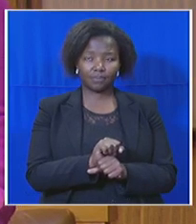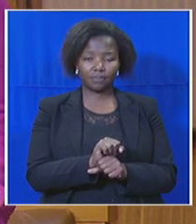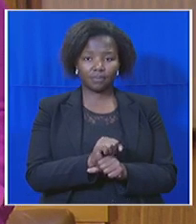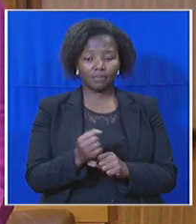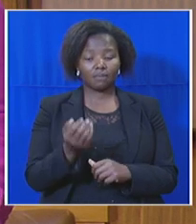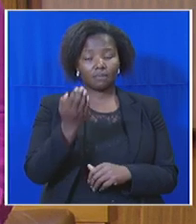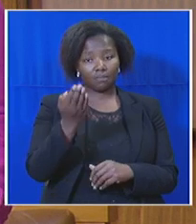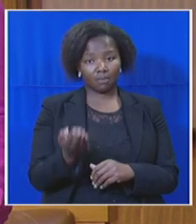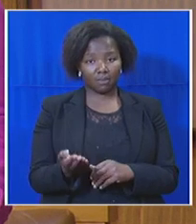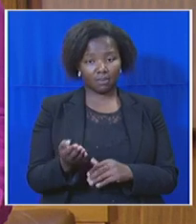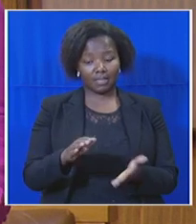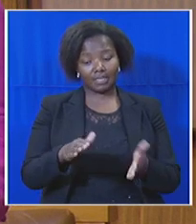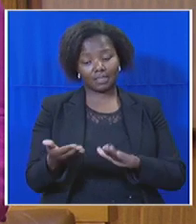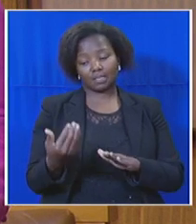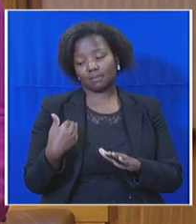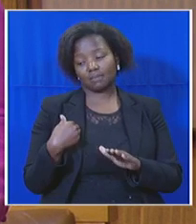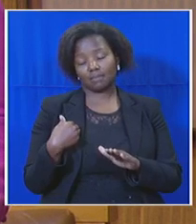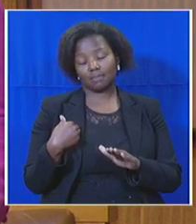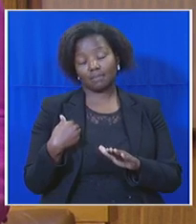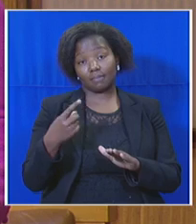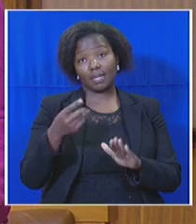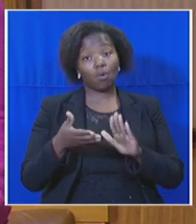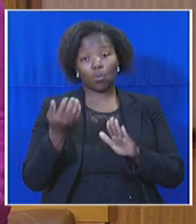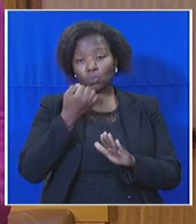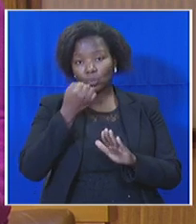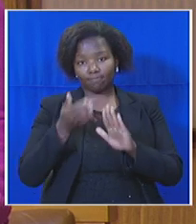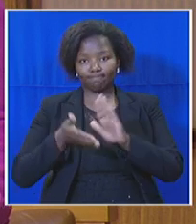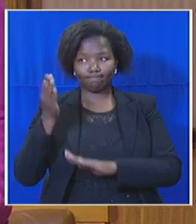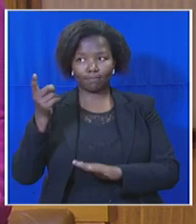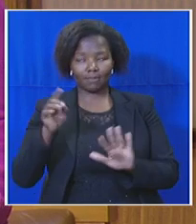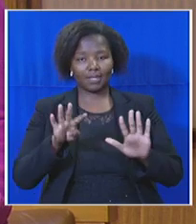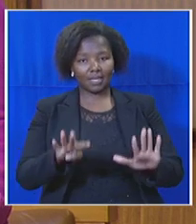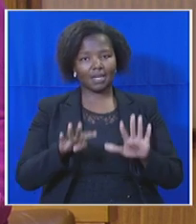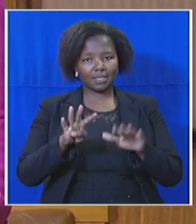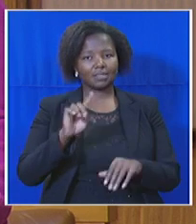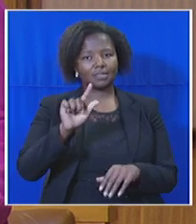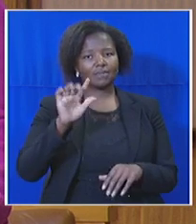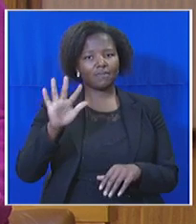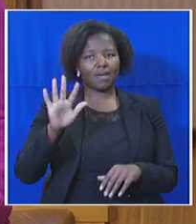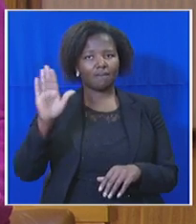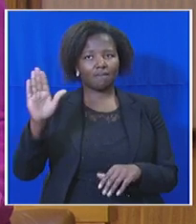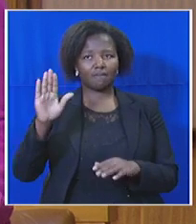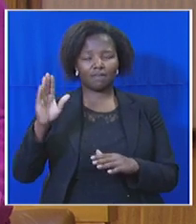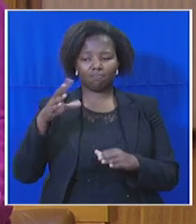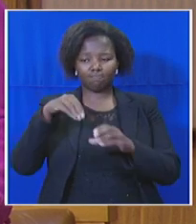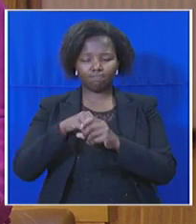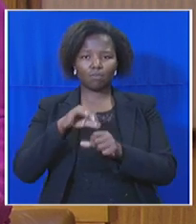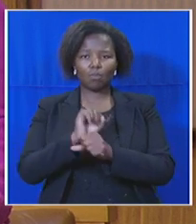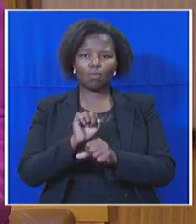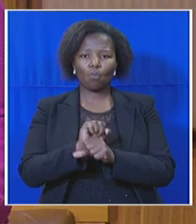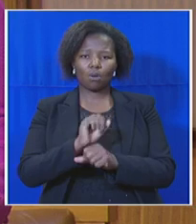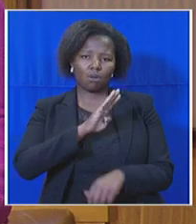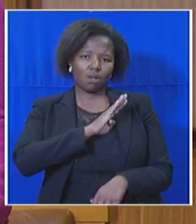left South Africa in 1975 to train as a soldier to fight the repugnant system of